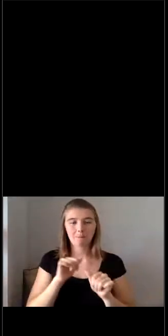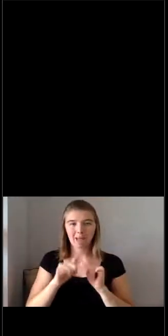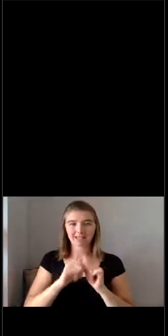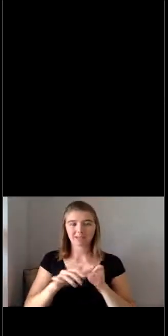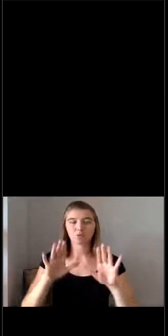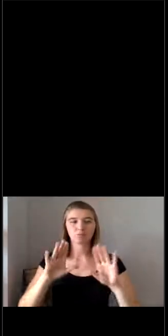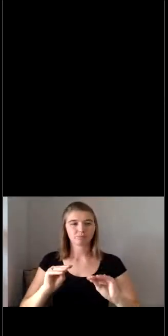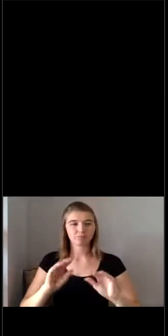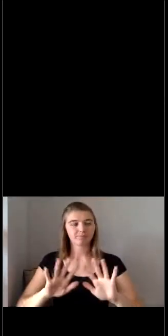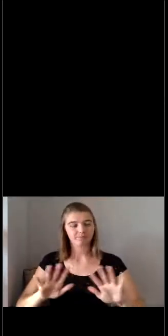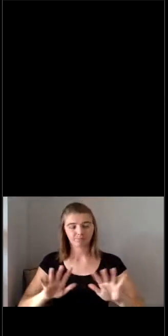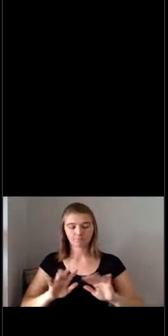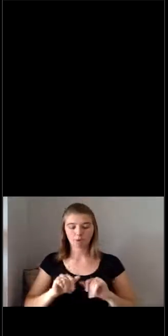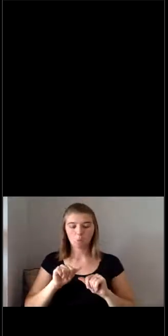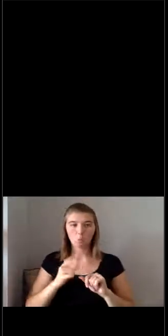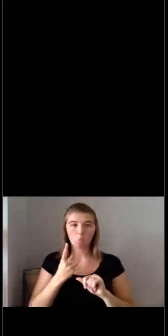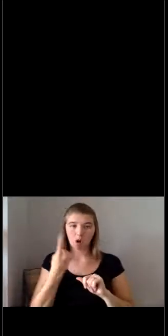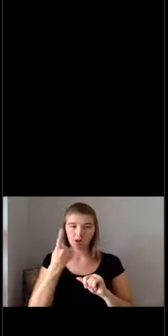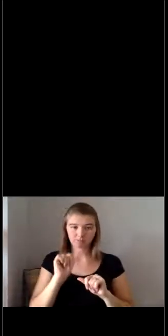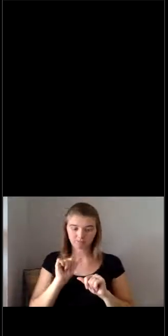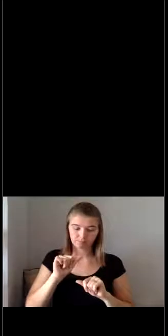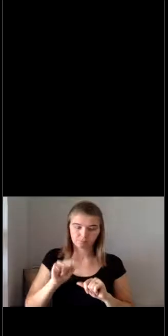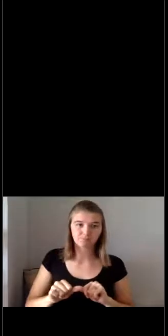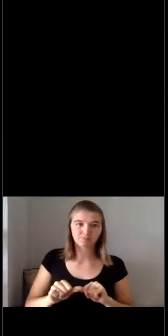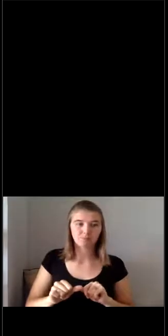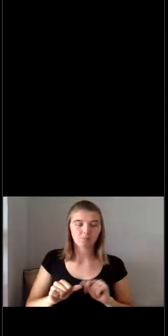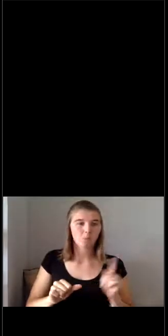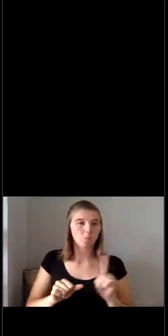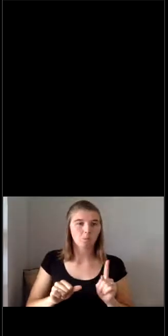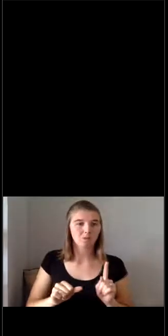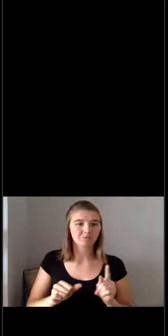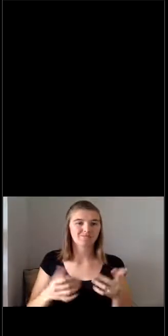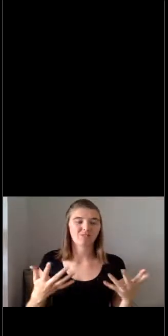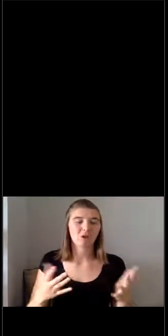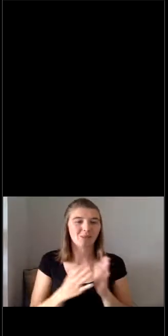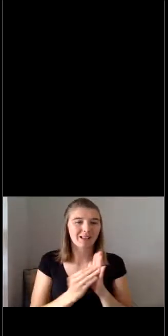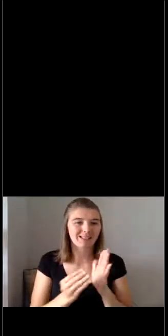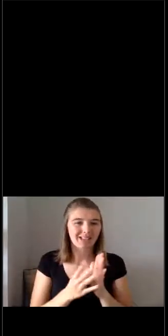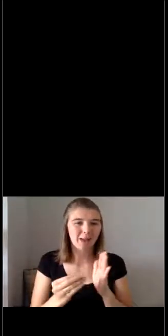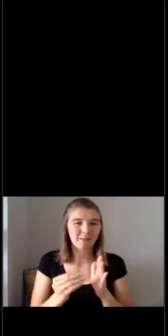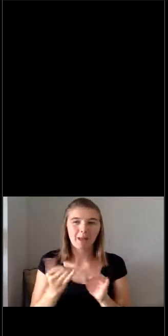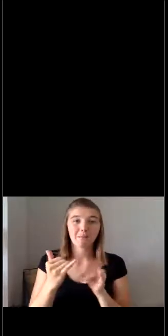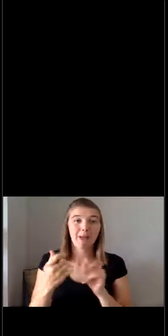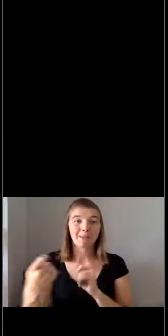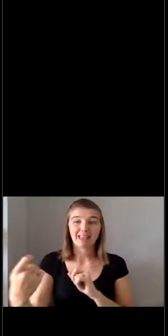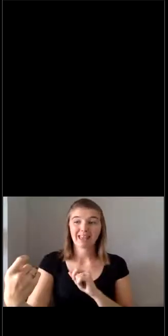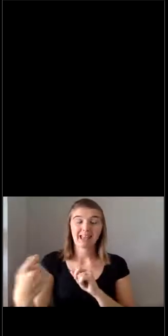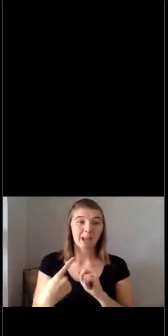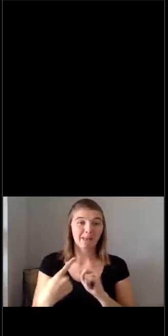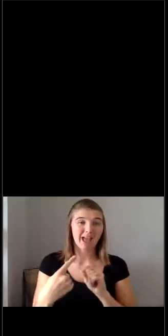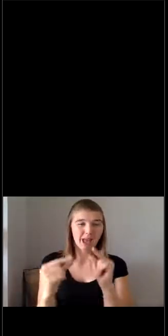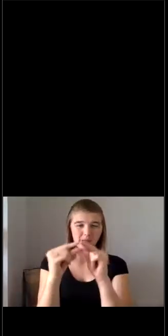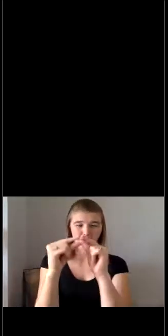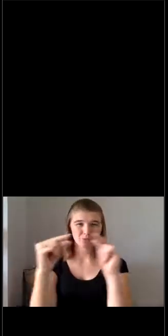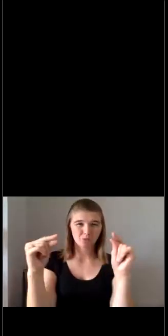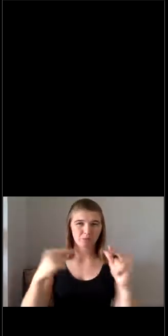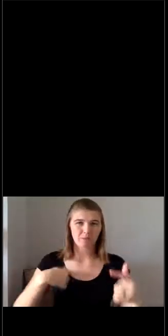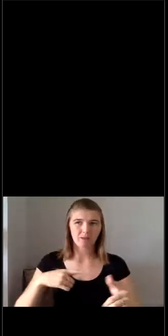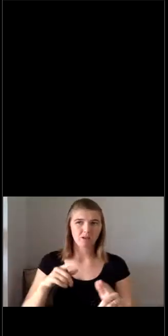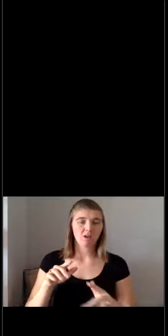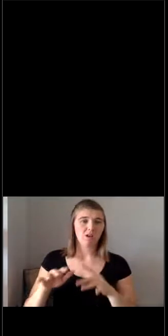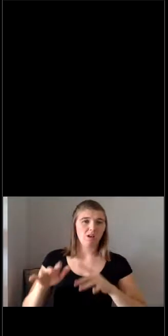So, you know, we've all had those emails from someone. Sometimes we haven't even read the whole email. We've just seen the subject line and the person's name.